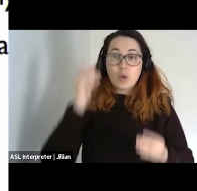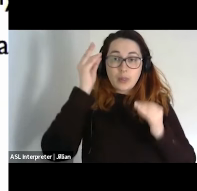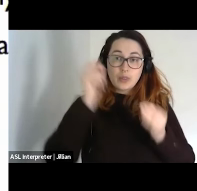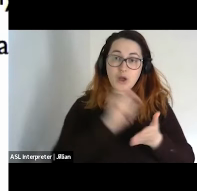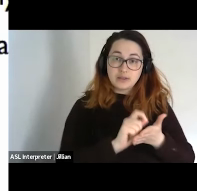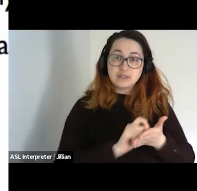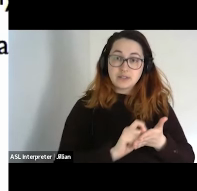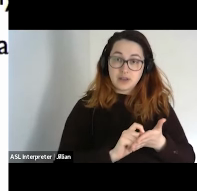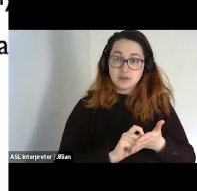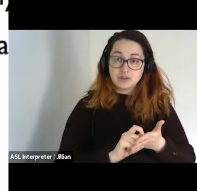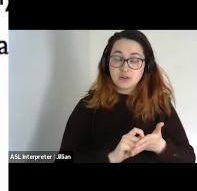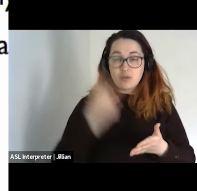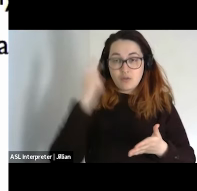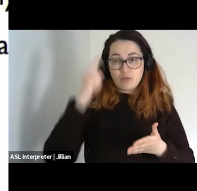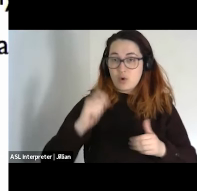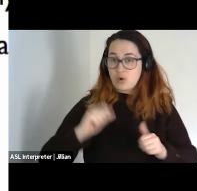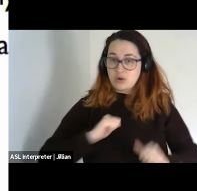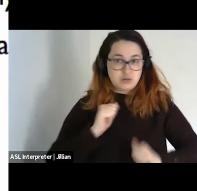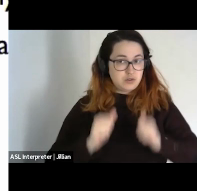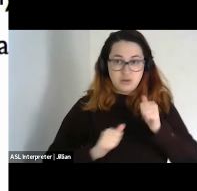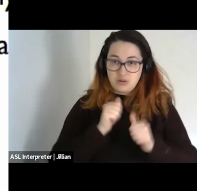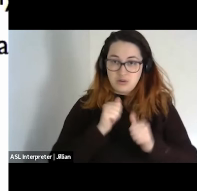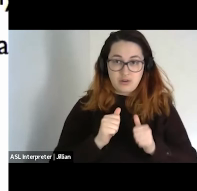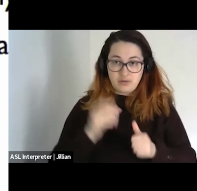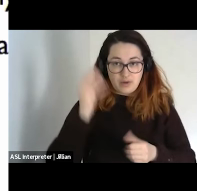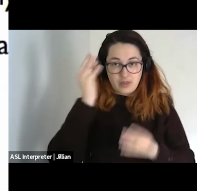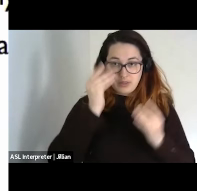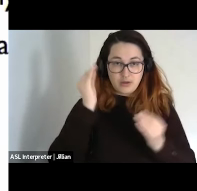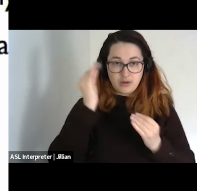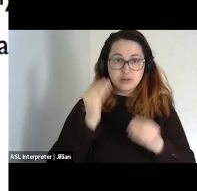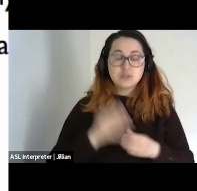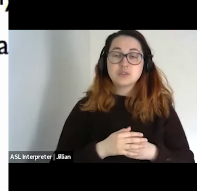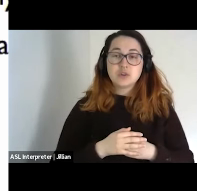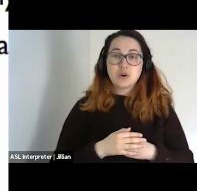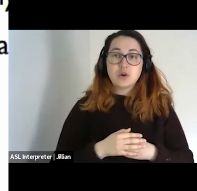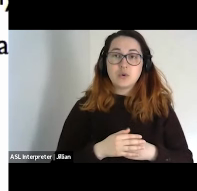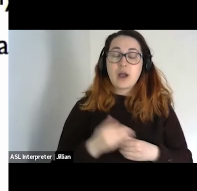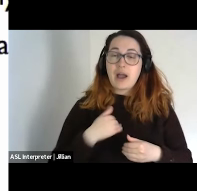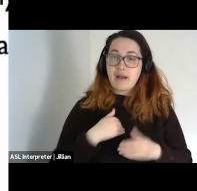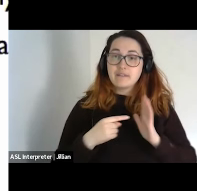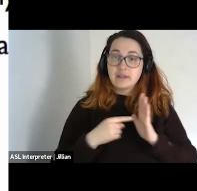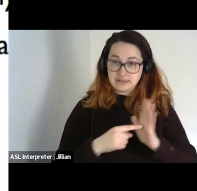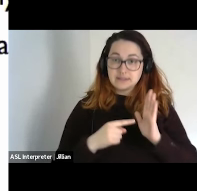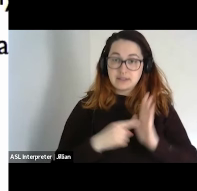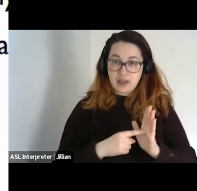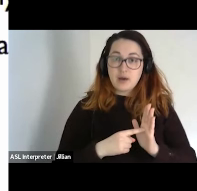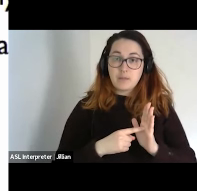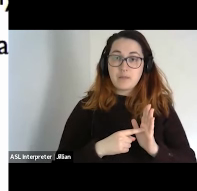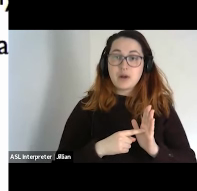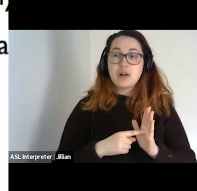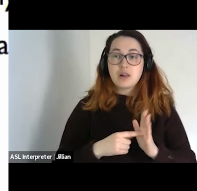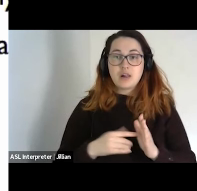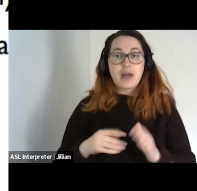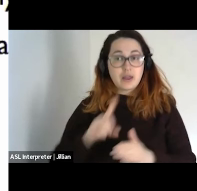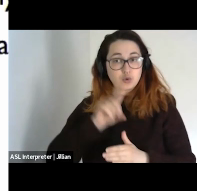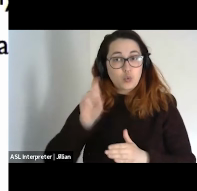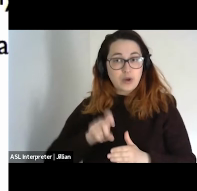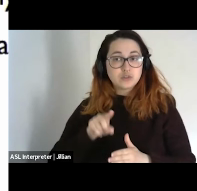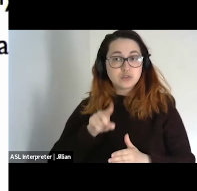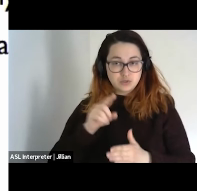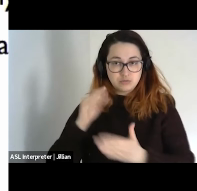thoughts. So this workbook is going to help you with that. We have worked through an example to show you the questions that you will need to ask yourself in order to come up with a